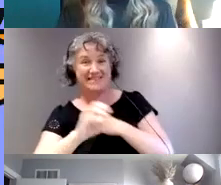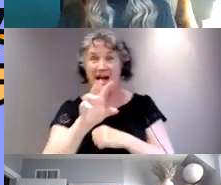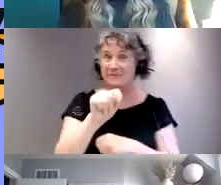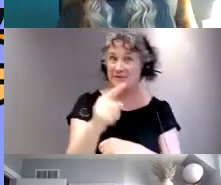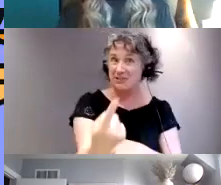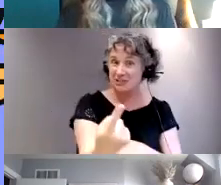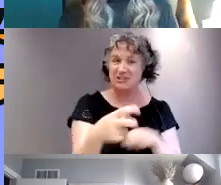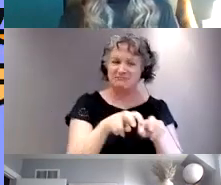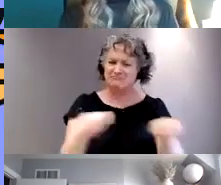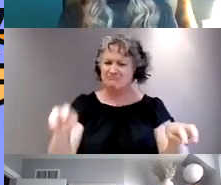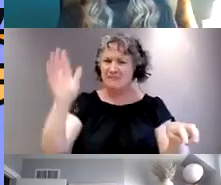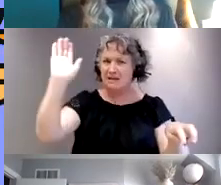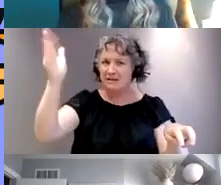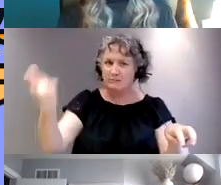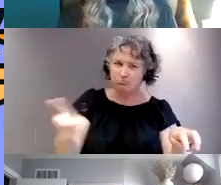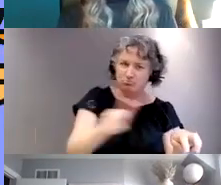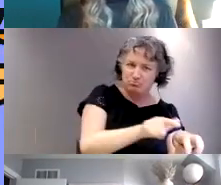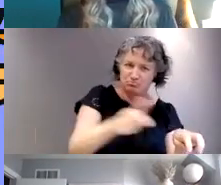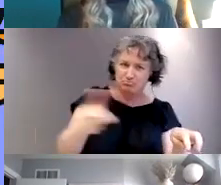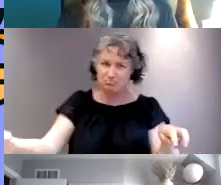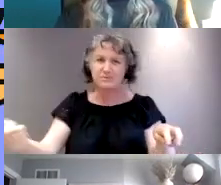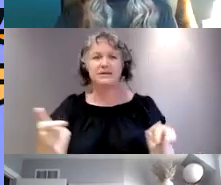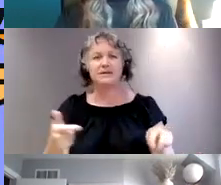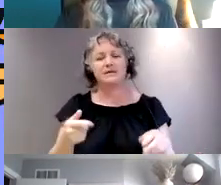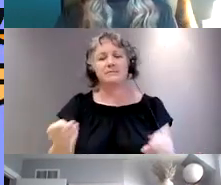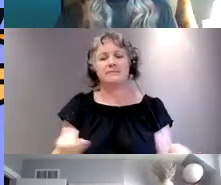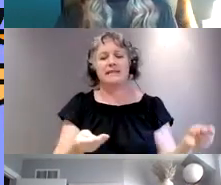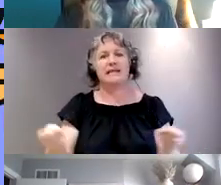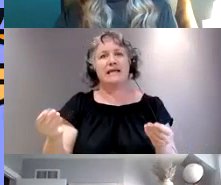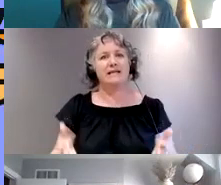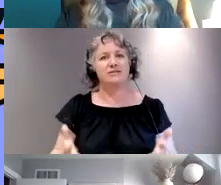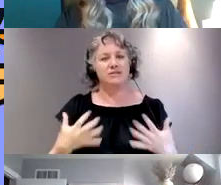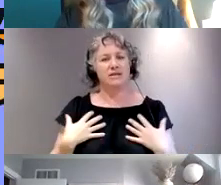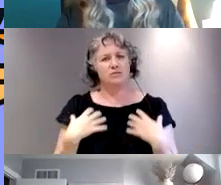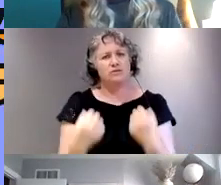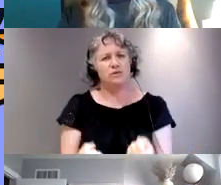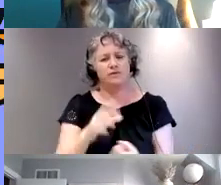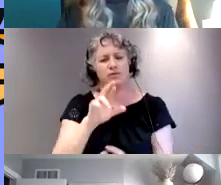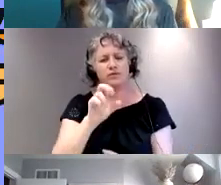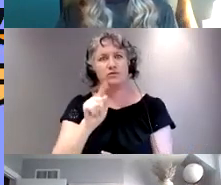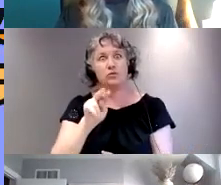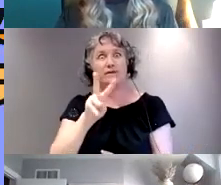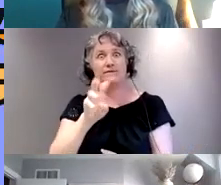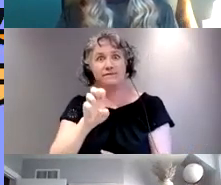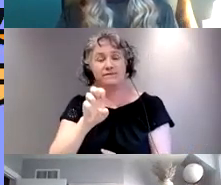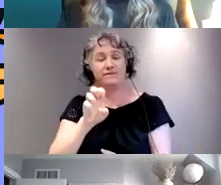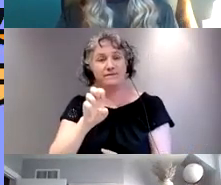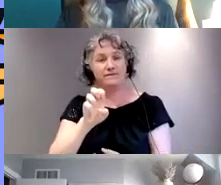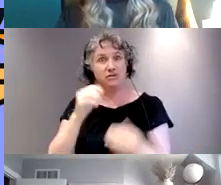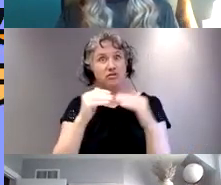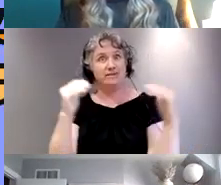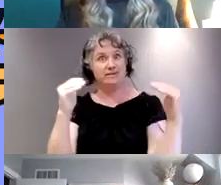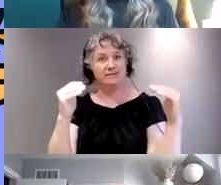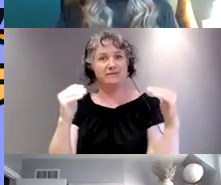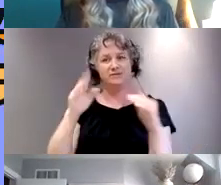our fantastic webinar coming on mediation and restorative justice to address elder abuse. So we're very much looking